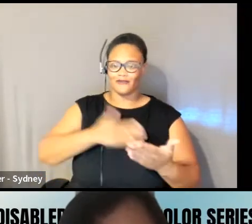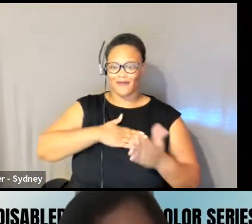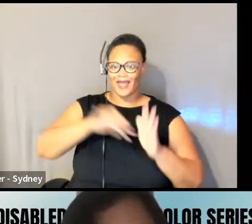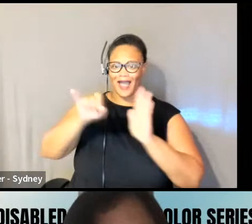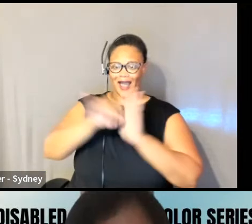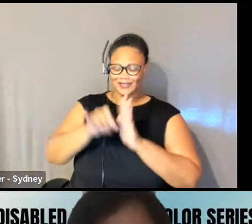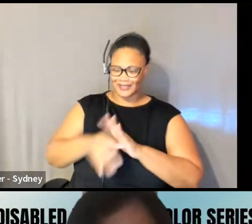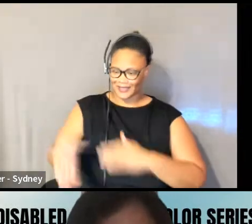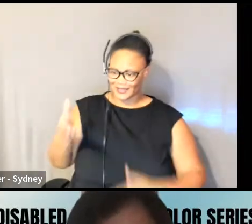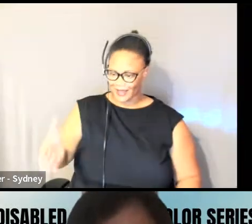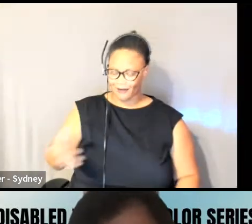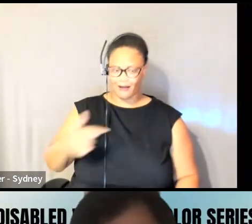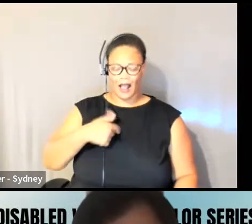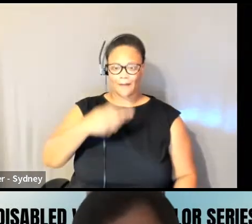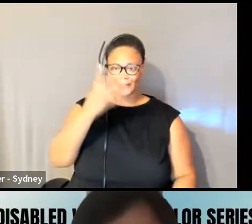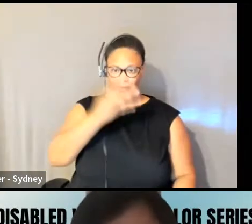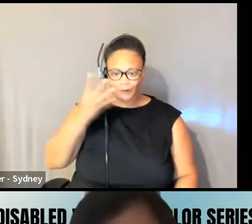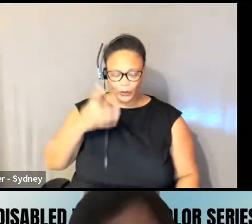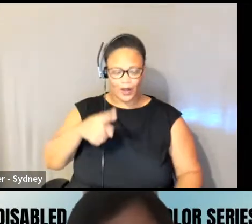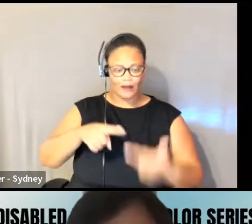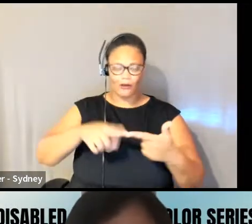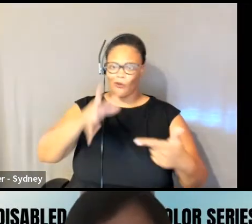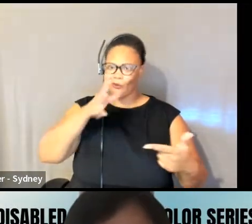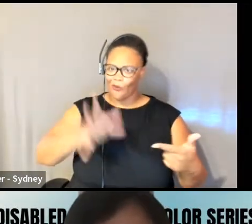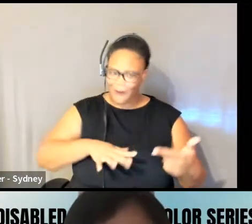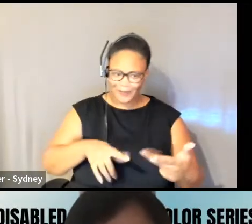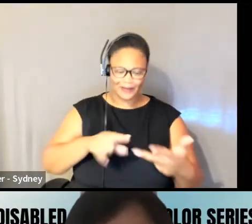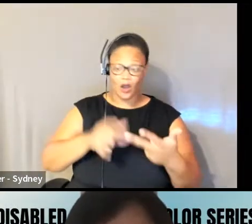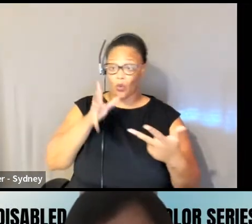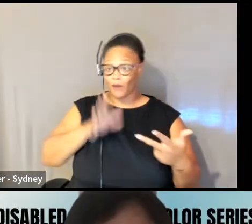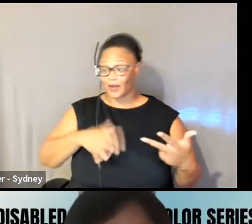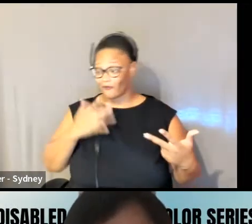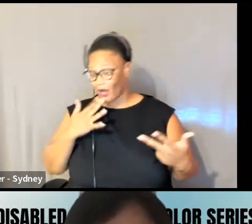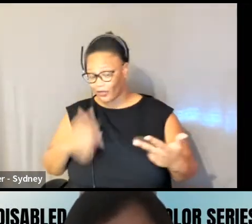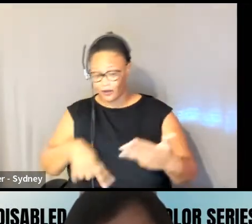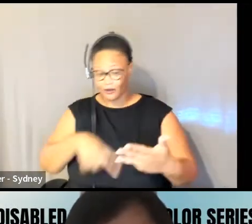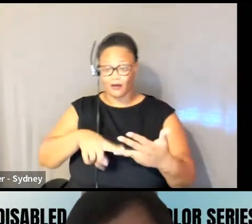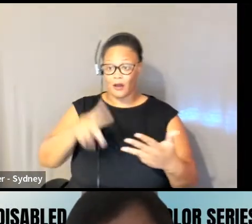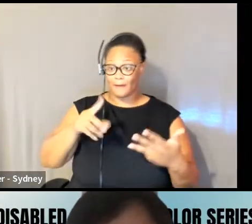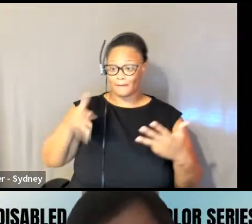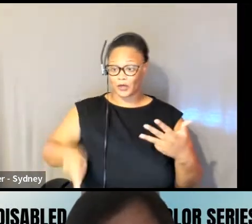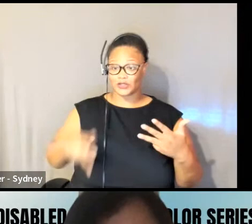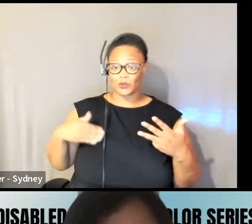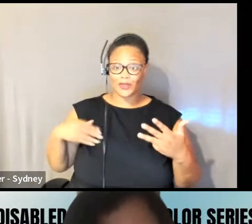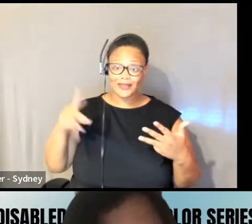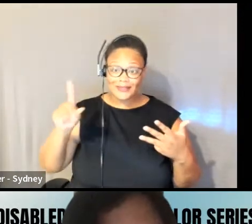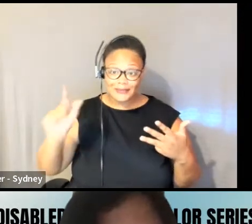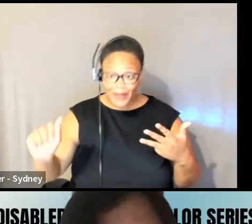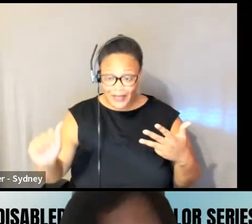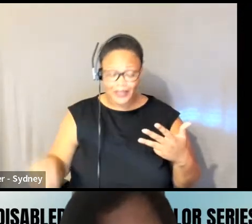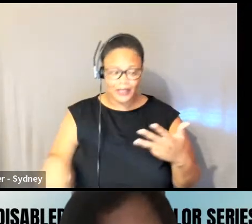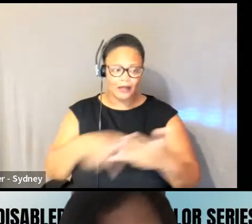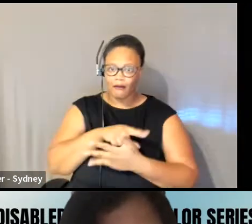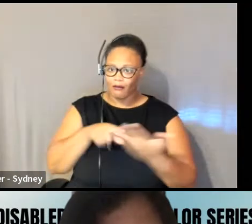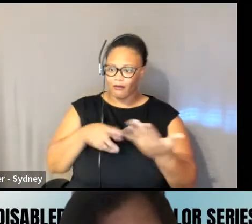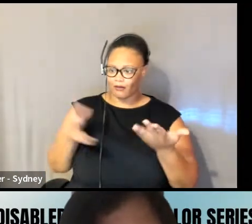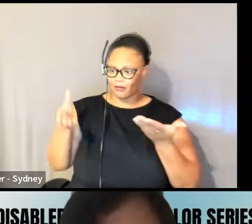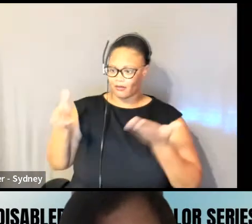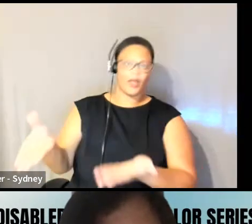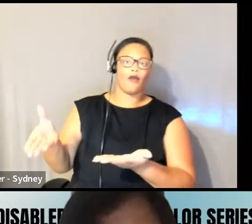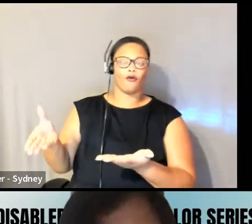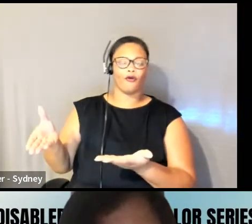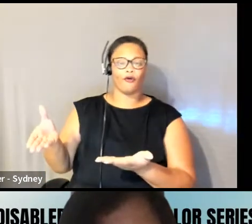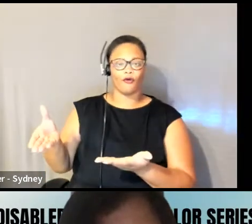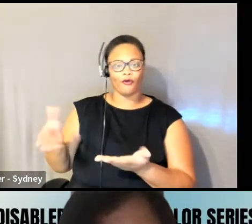an immigrant, as a woman of color, as a person with a disability, all being able to have all of that respected,